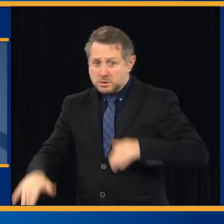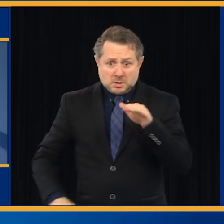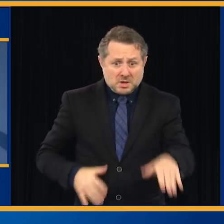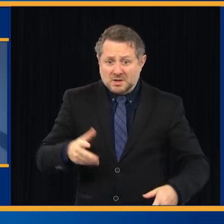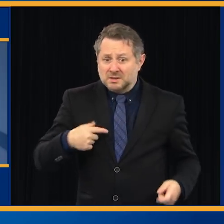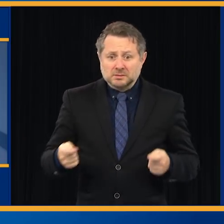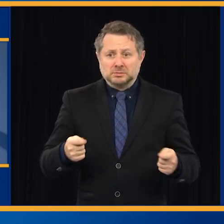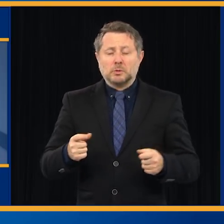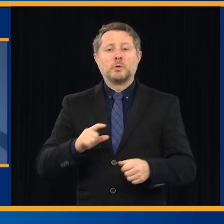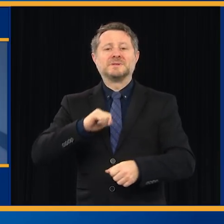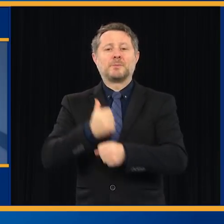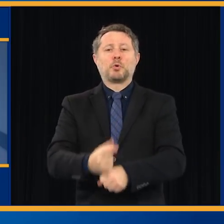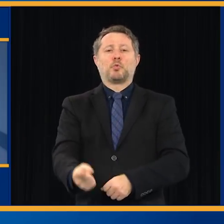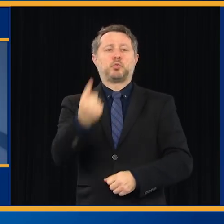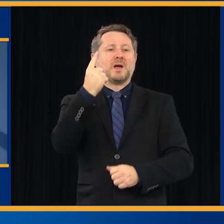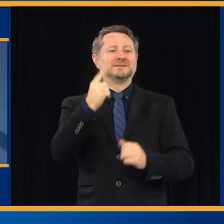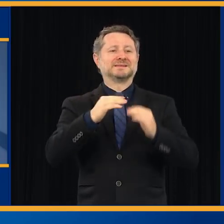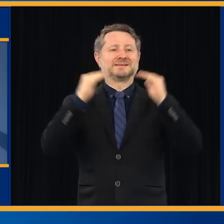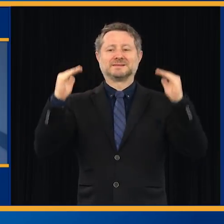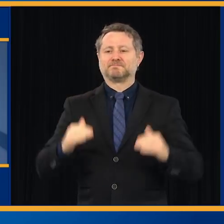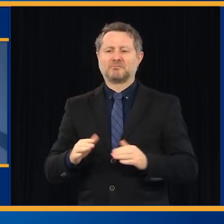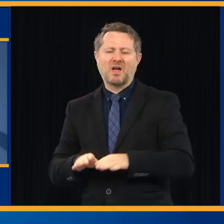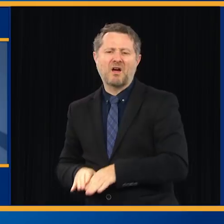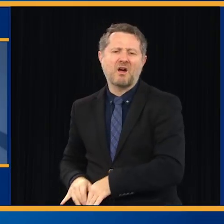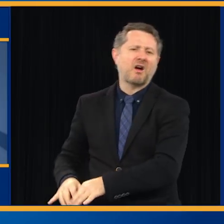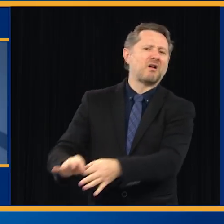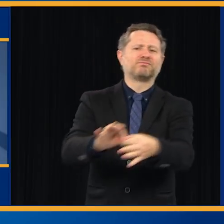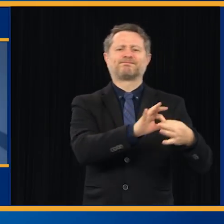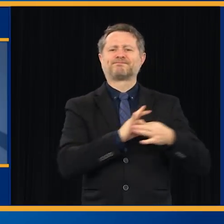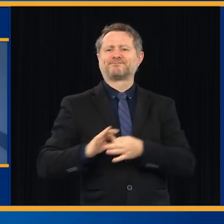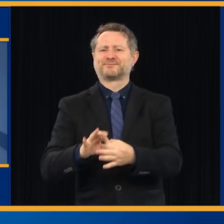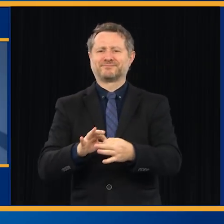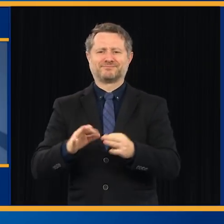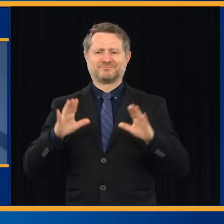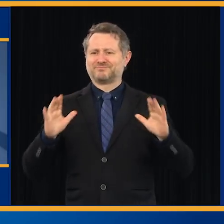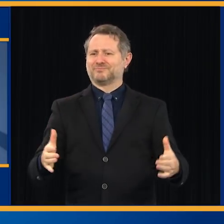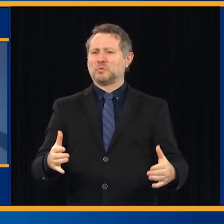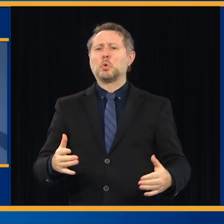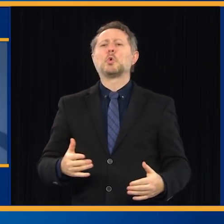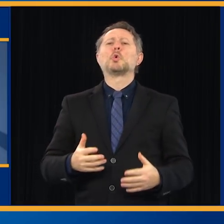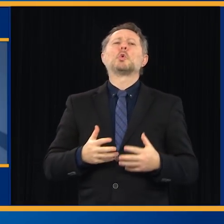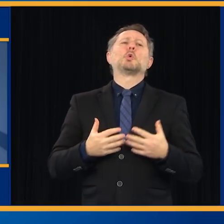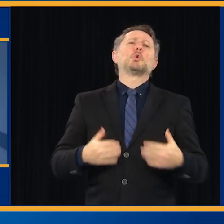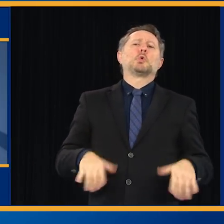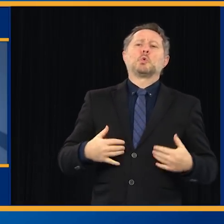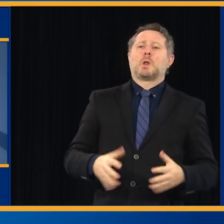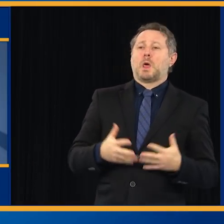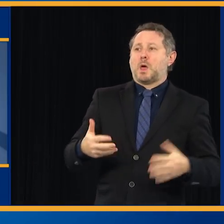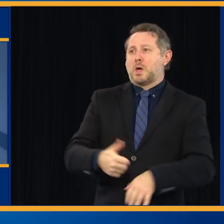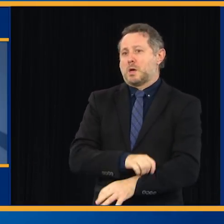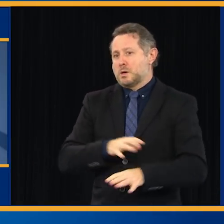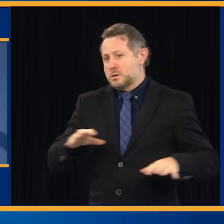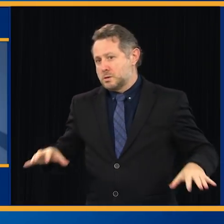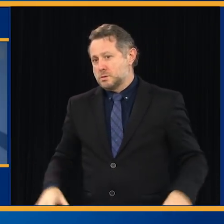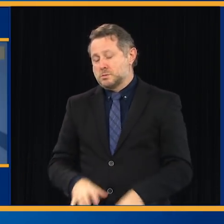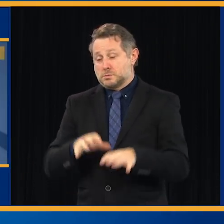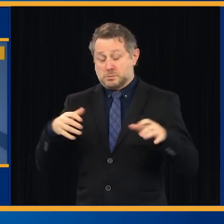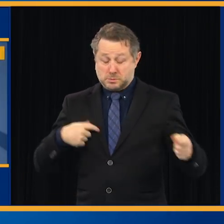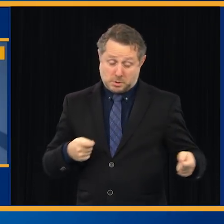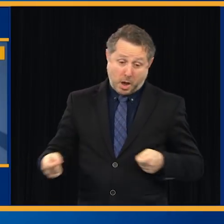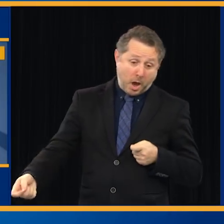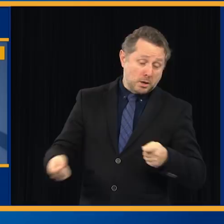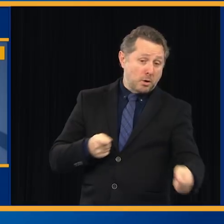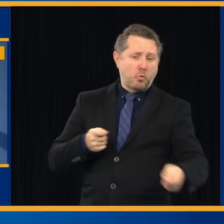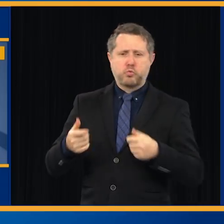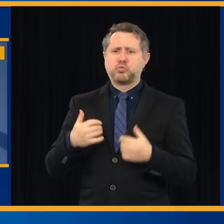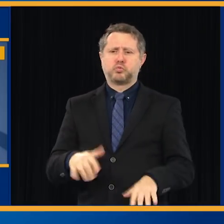system. But it was a lot to do on the fly, and we need to